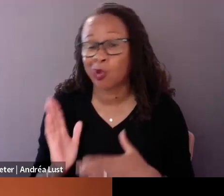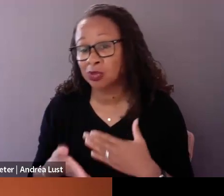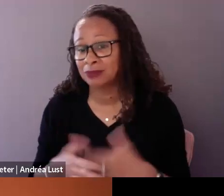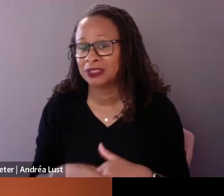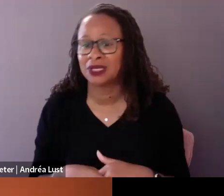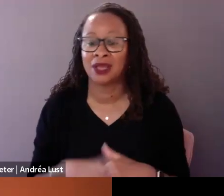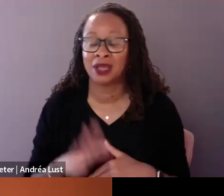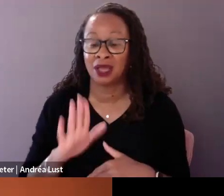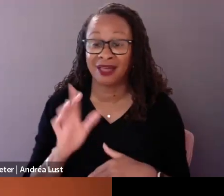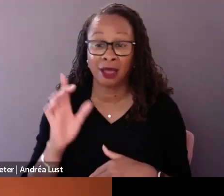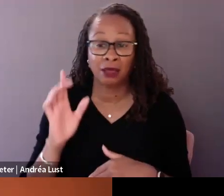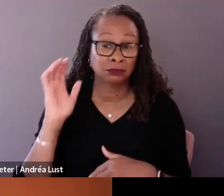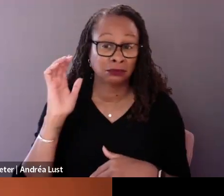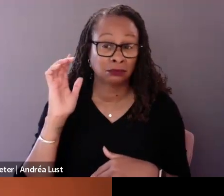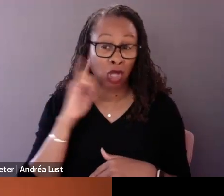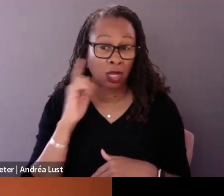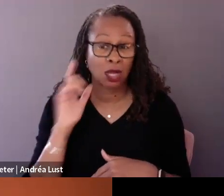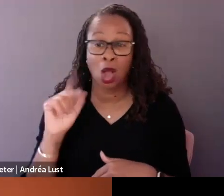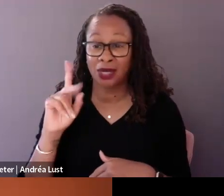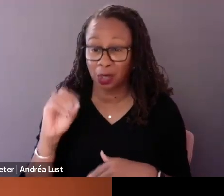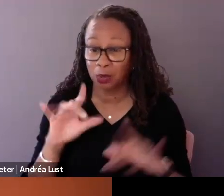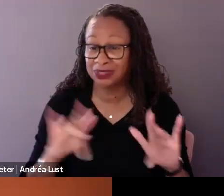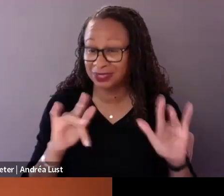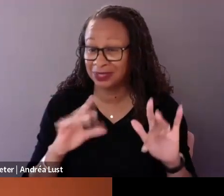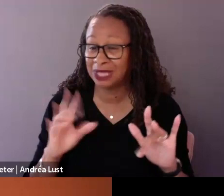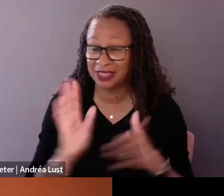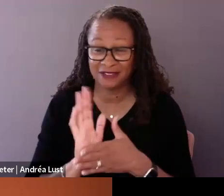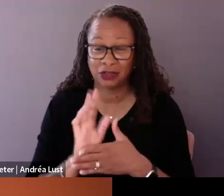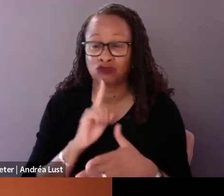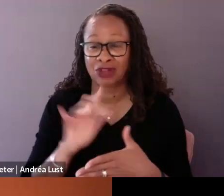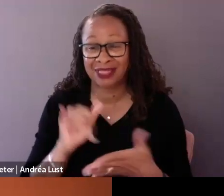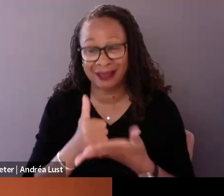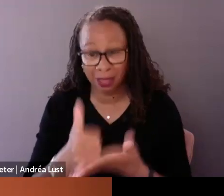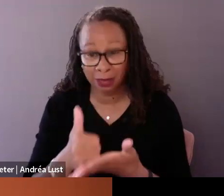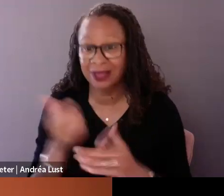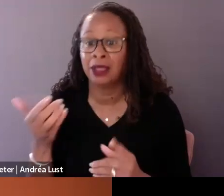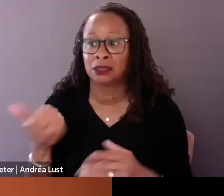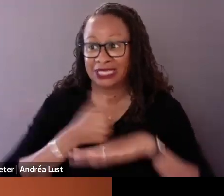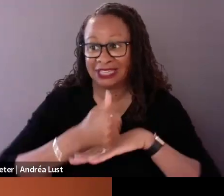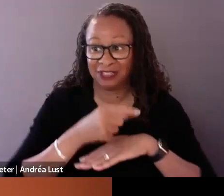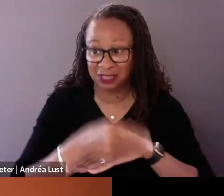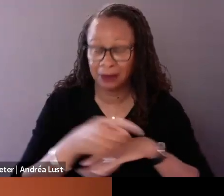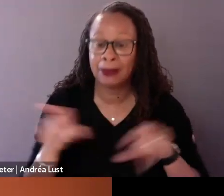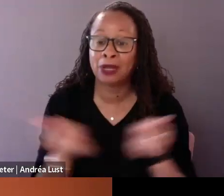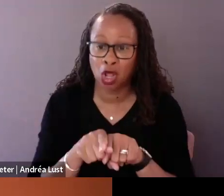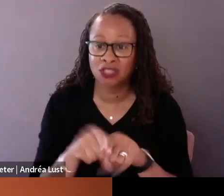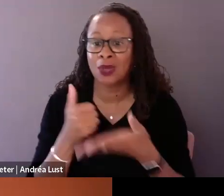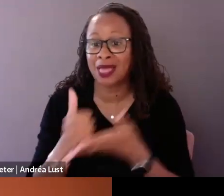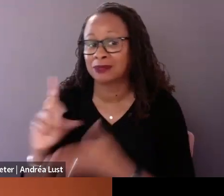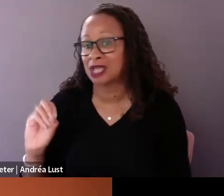that audio and video also really helped not only convict him, but it helped the